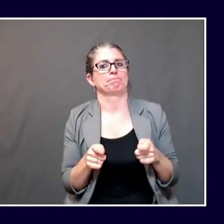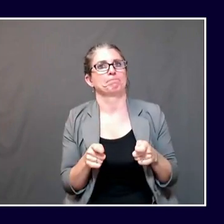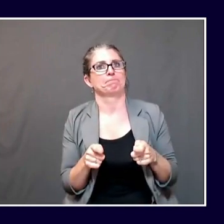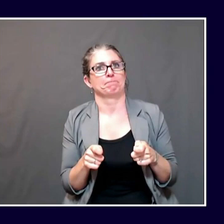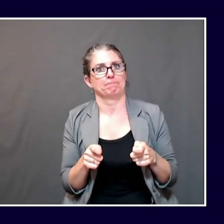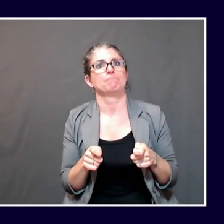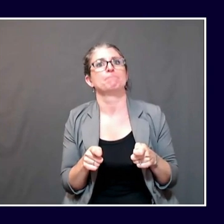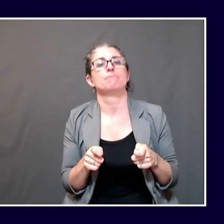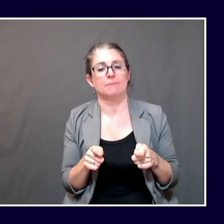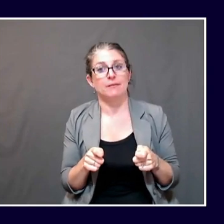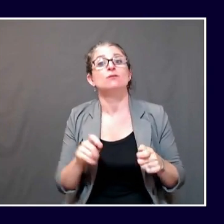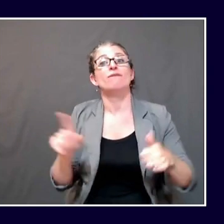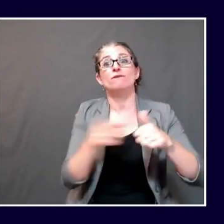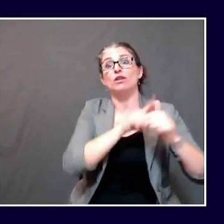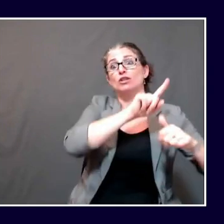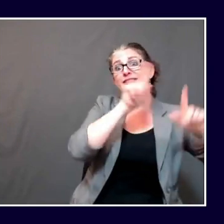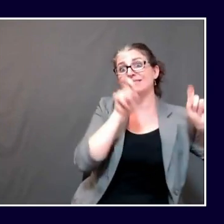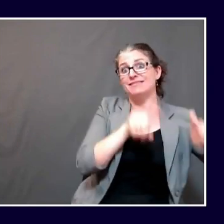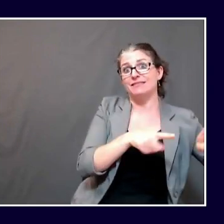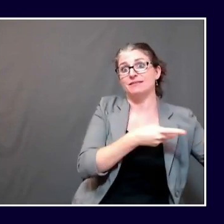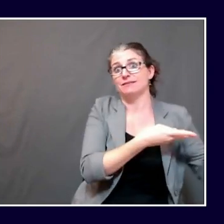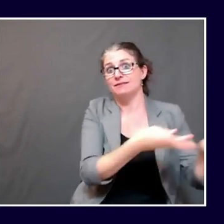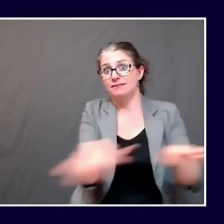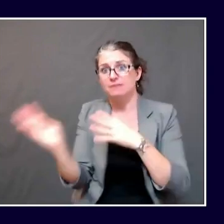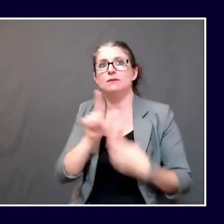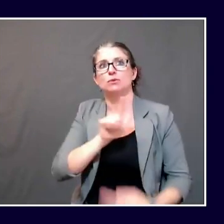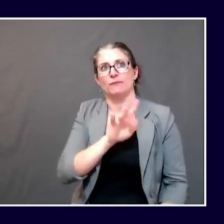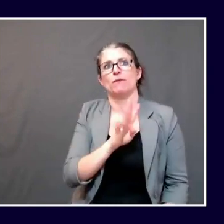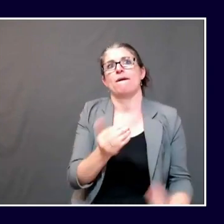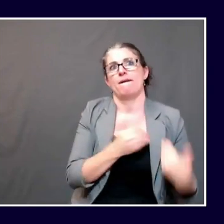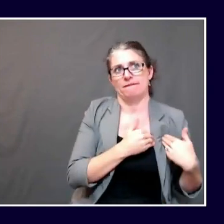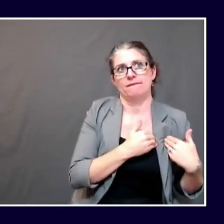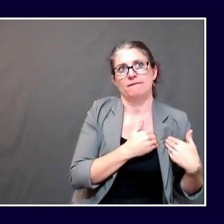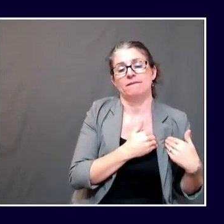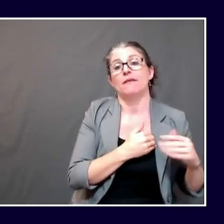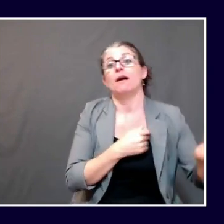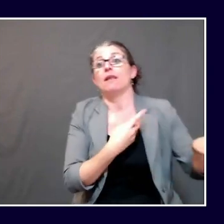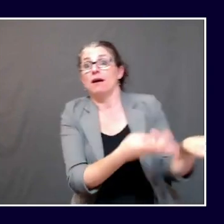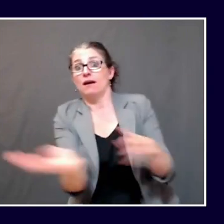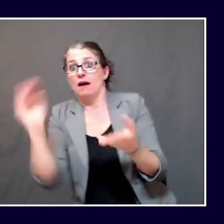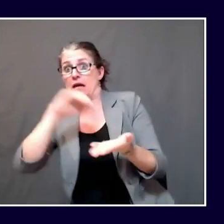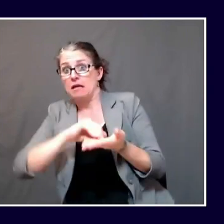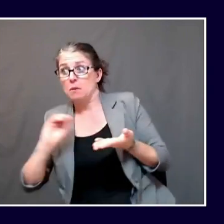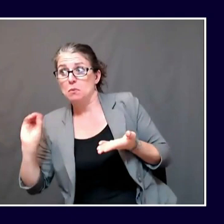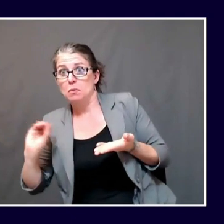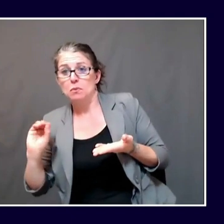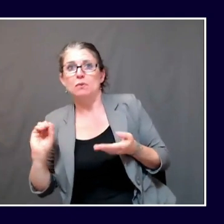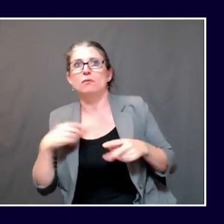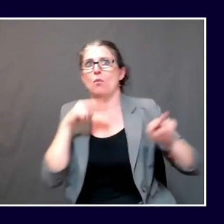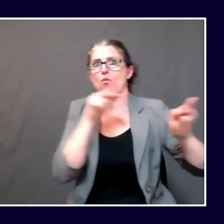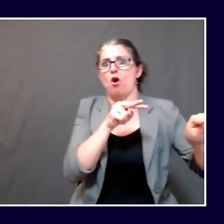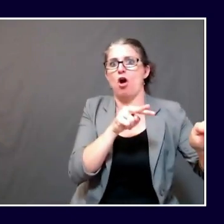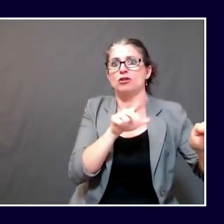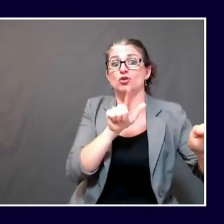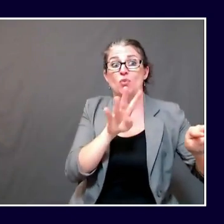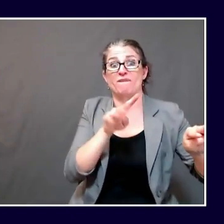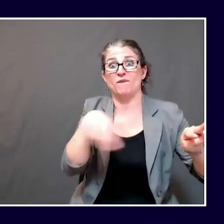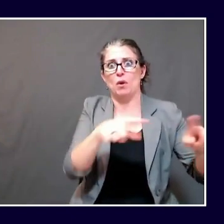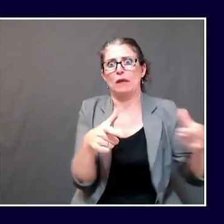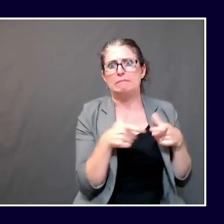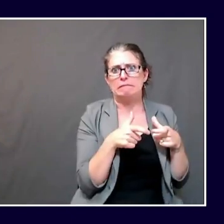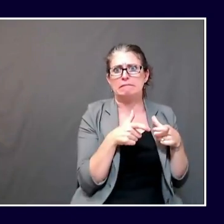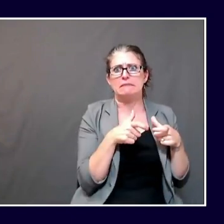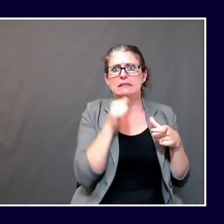circles. Before I turn things over to Commissioner Lambrou, I just wanted to close on a quick personal note.